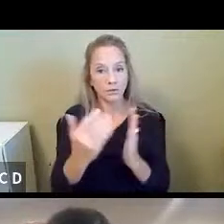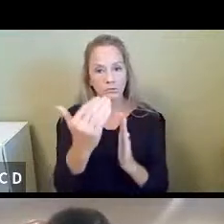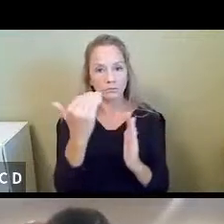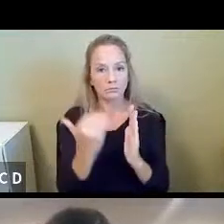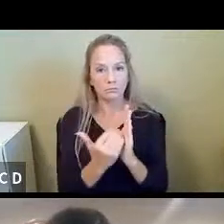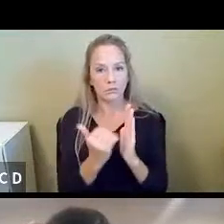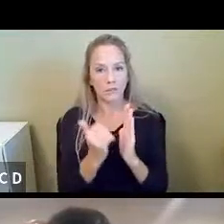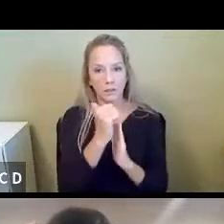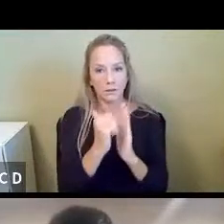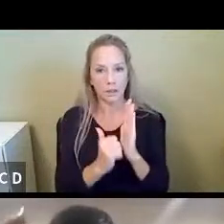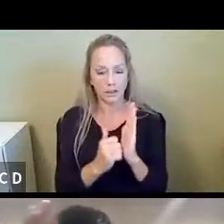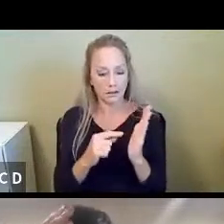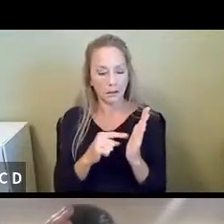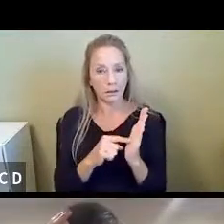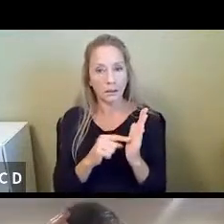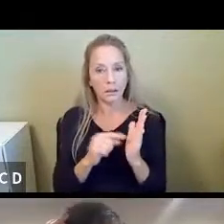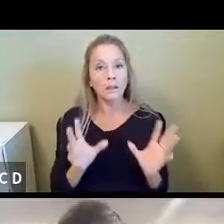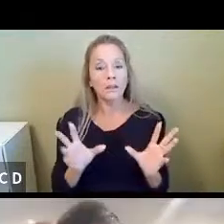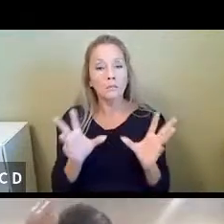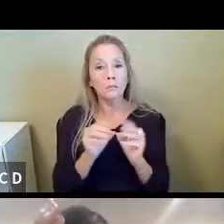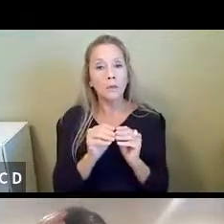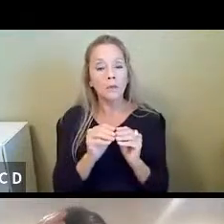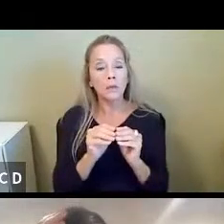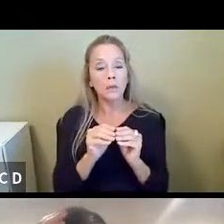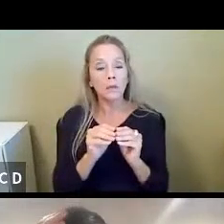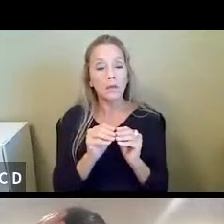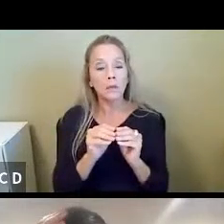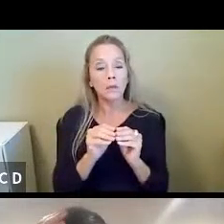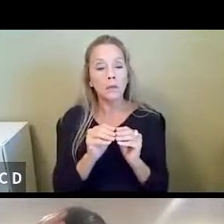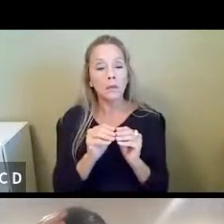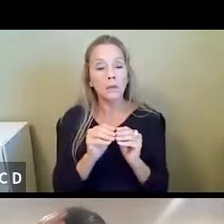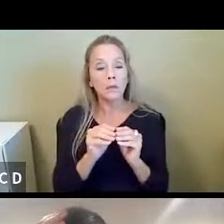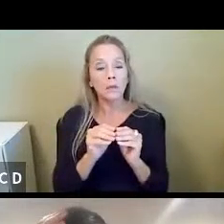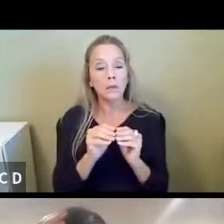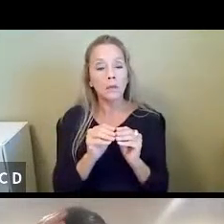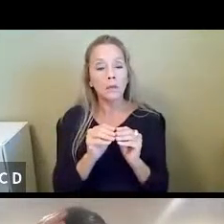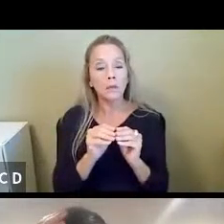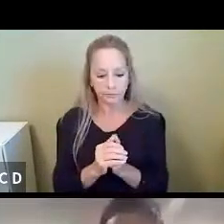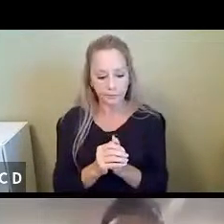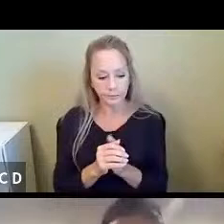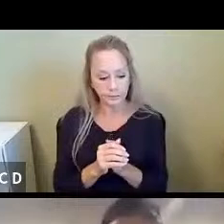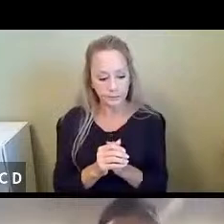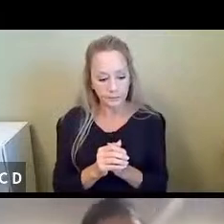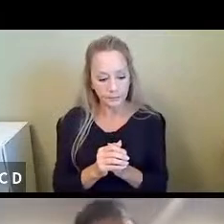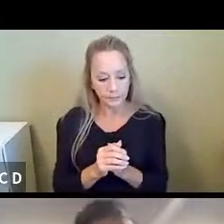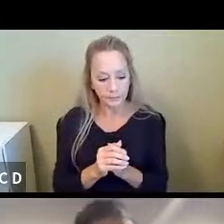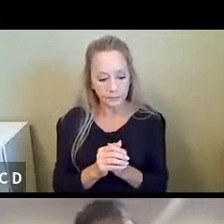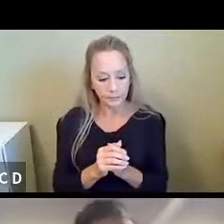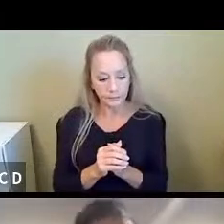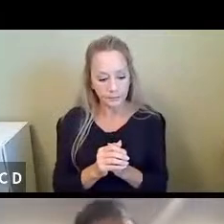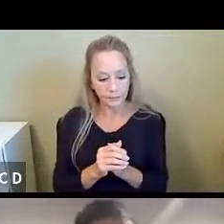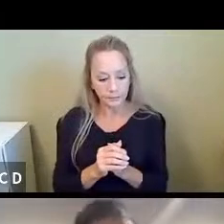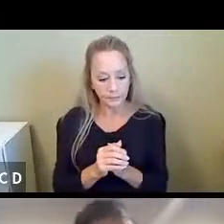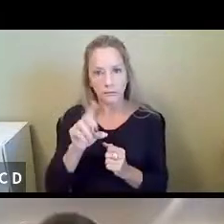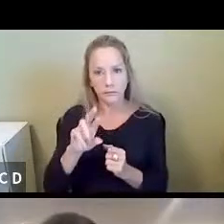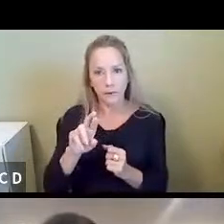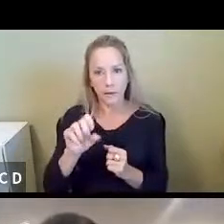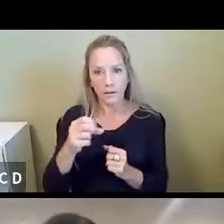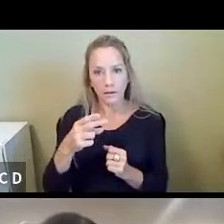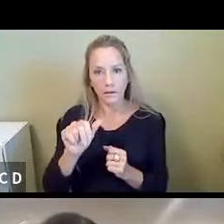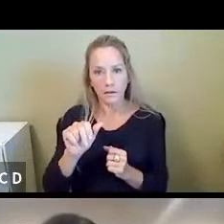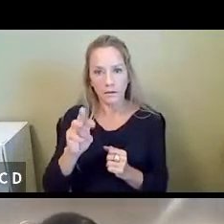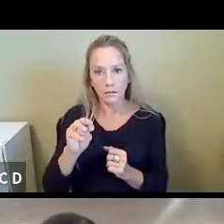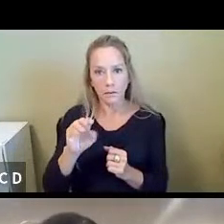of the agenda, which was meeting frequency. And so this was brought up by Dr. Shamiya. So